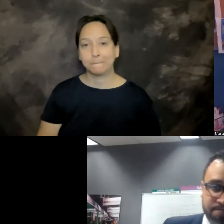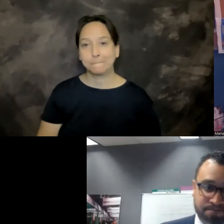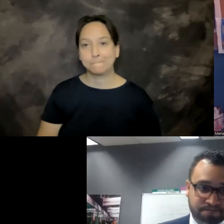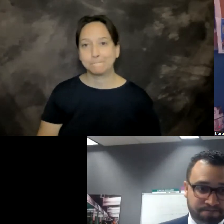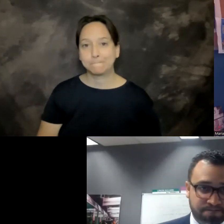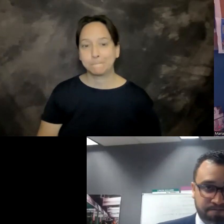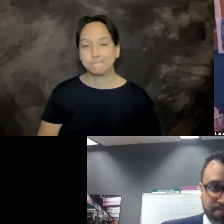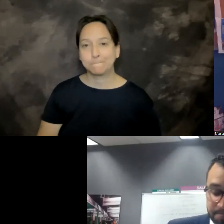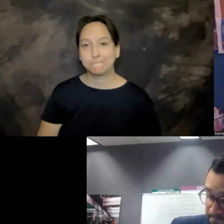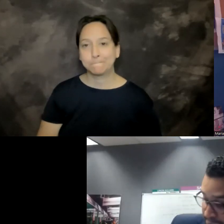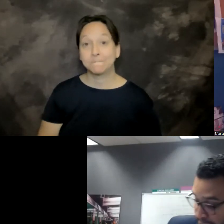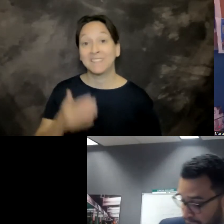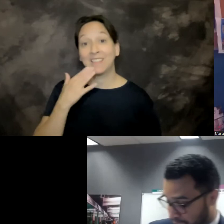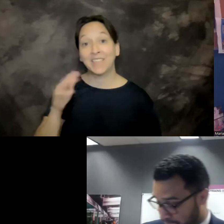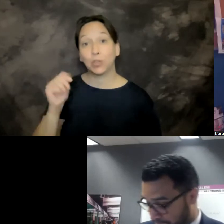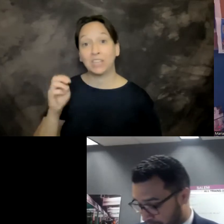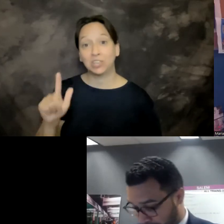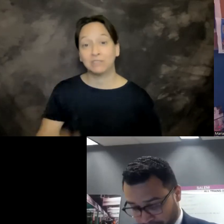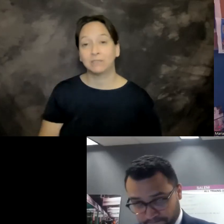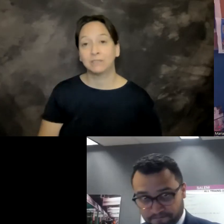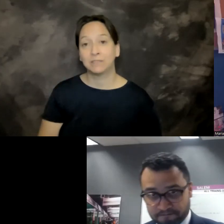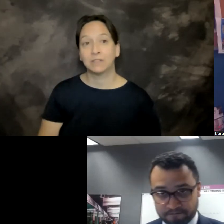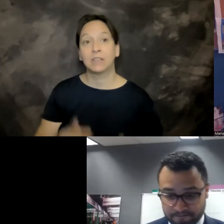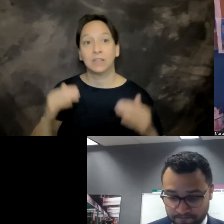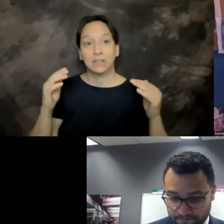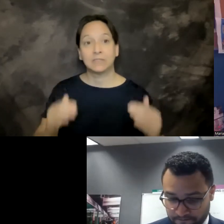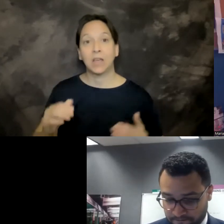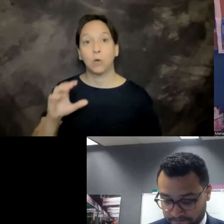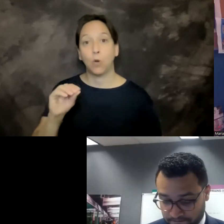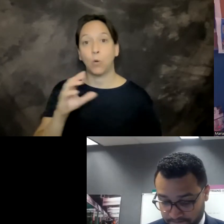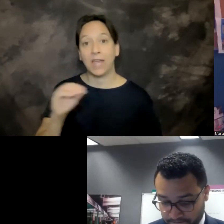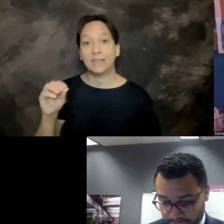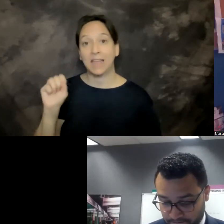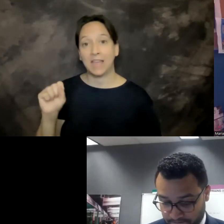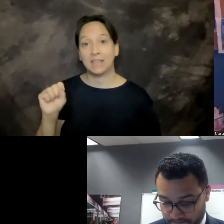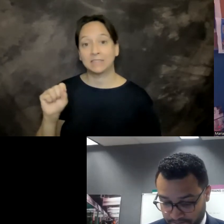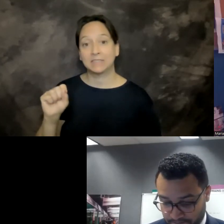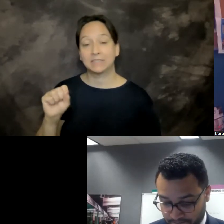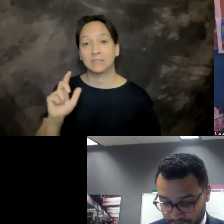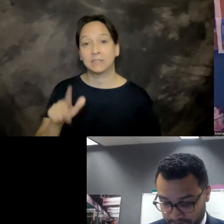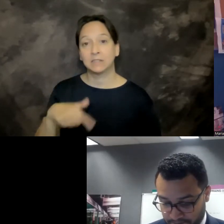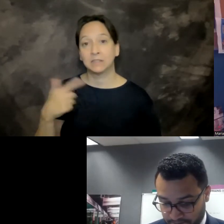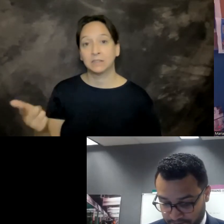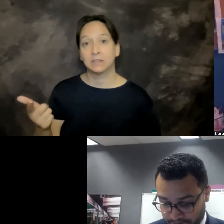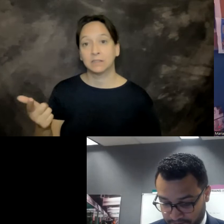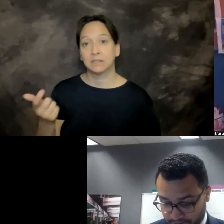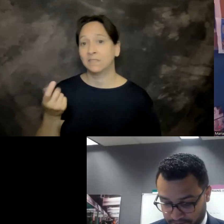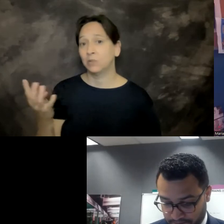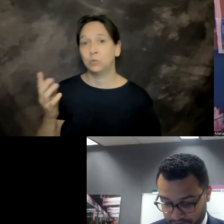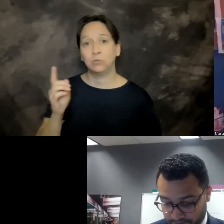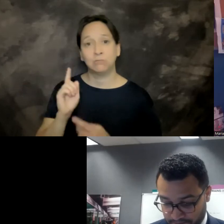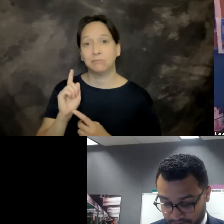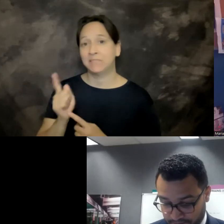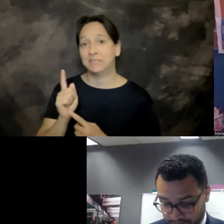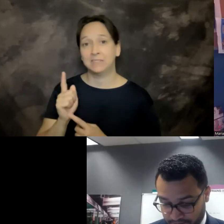Thank you, Angel. I'm gonna give ONS a couple of seconds, minute, whatever you